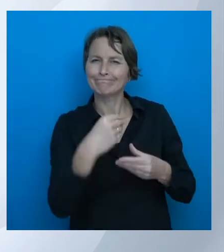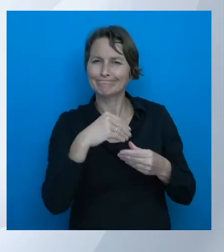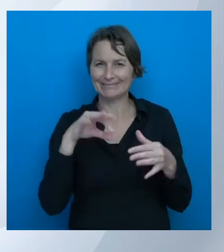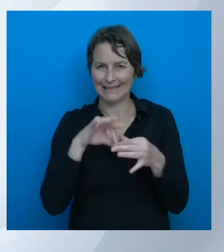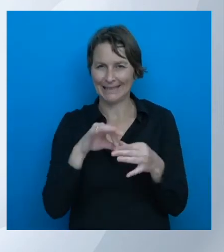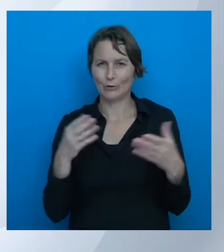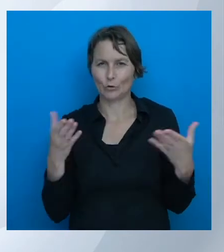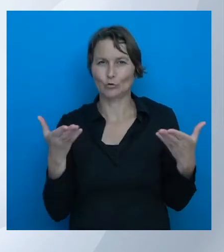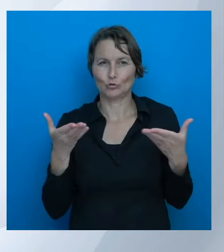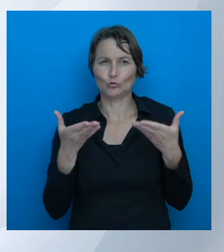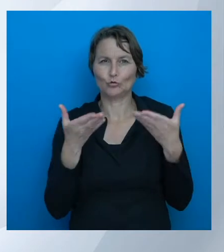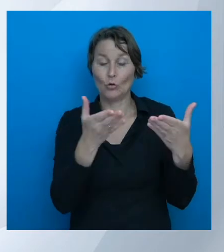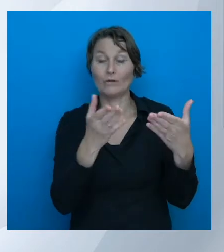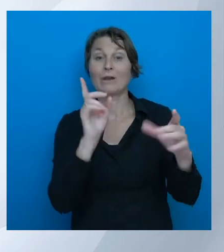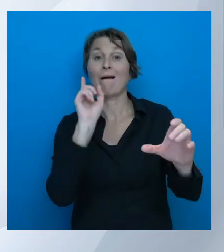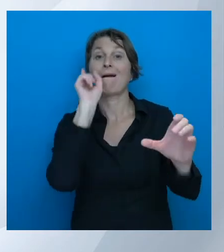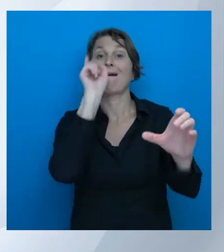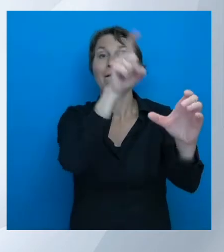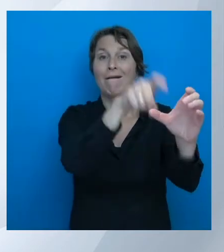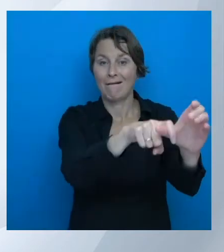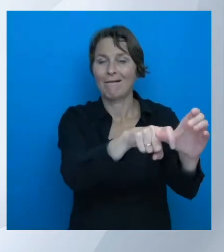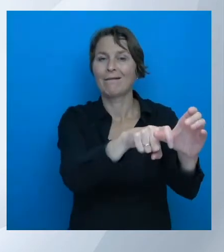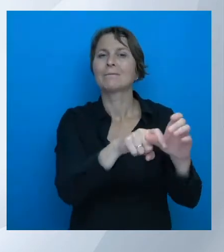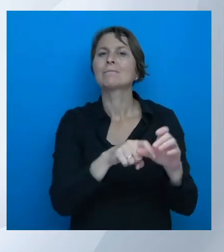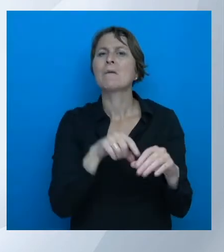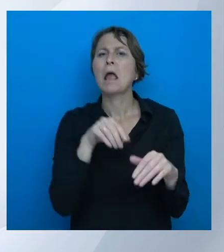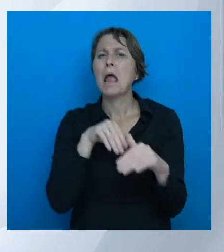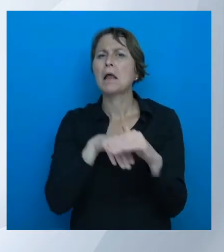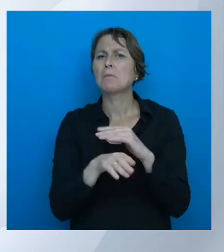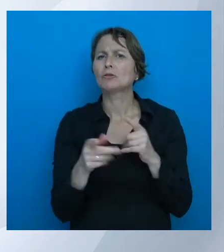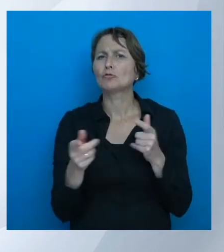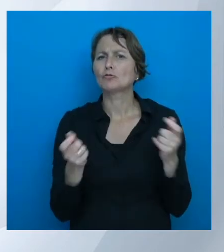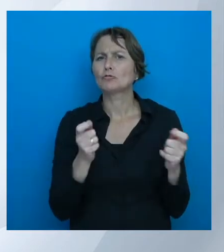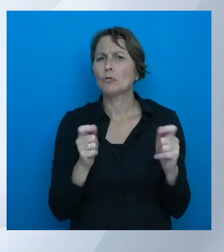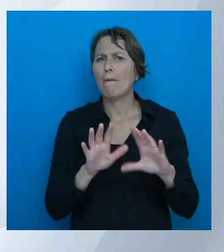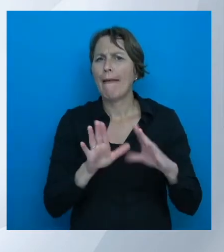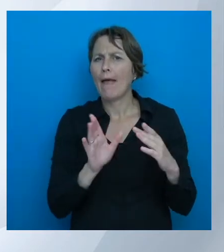into the admission controller by a webhook.